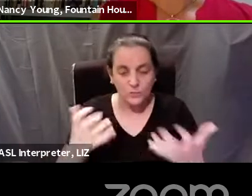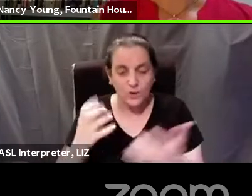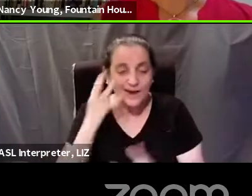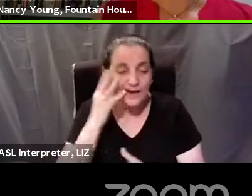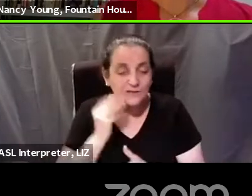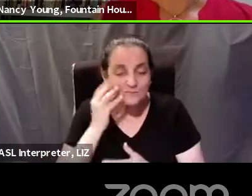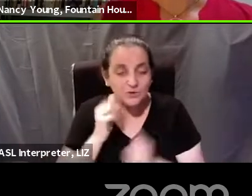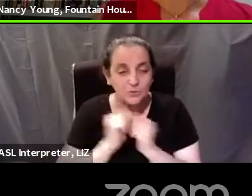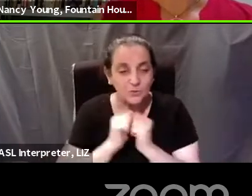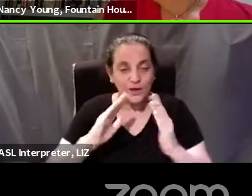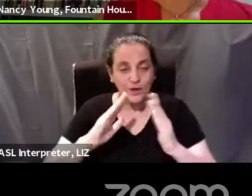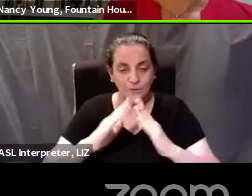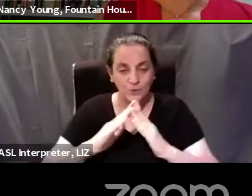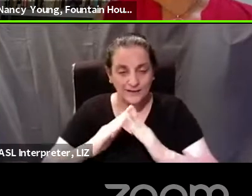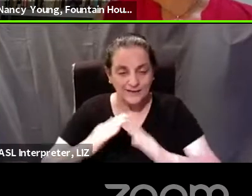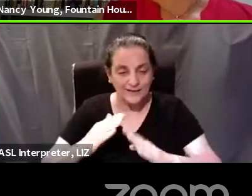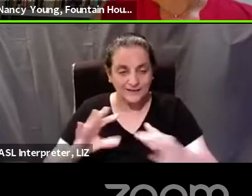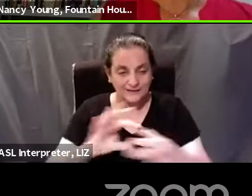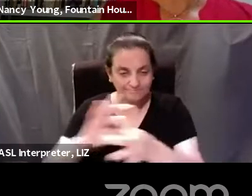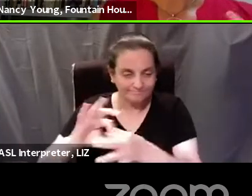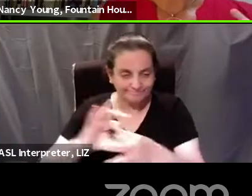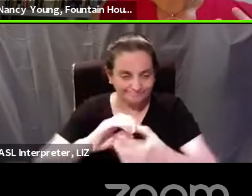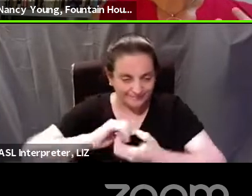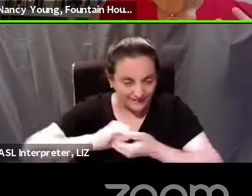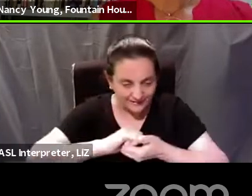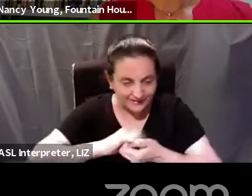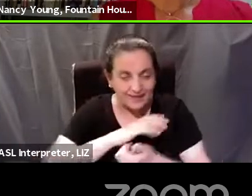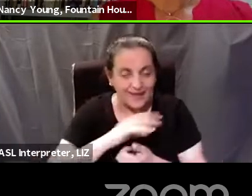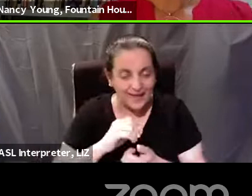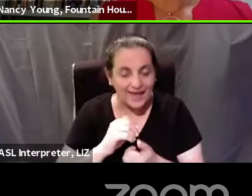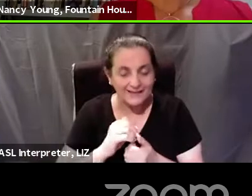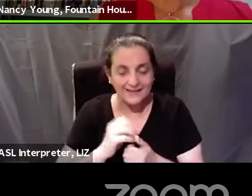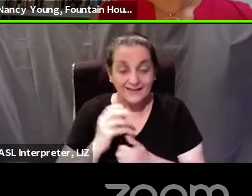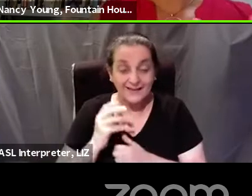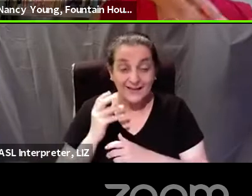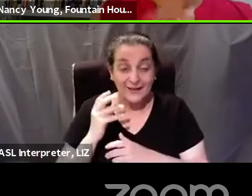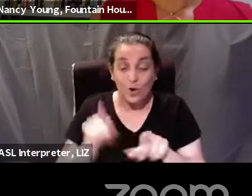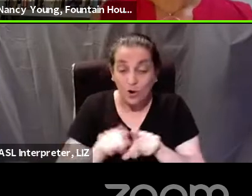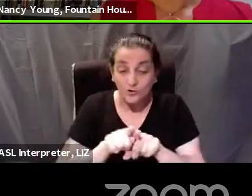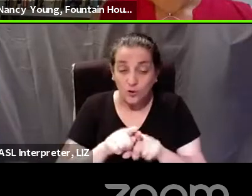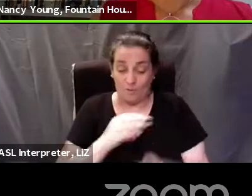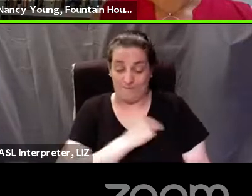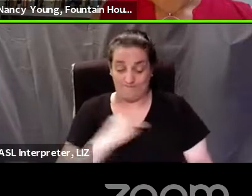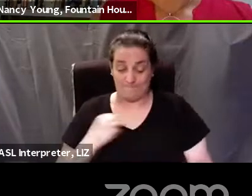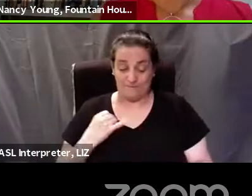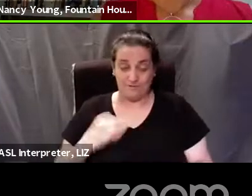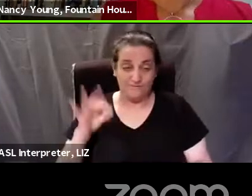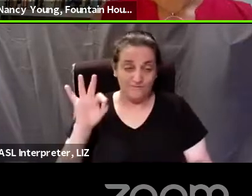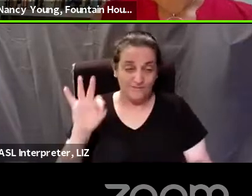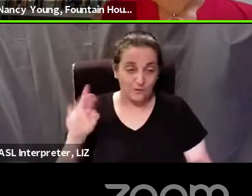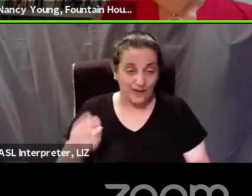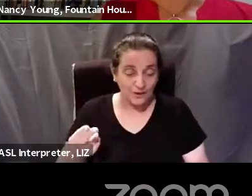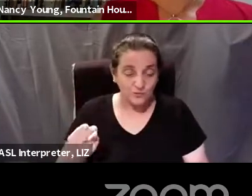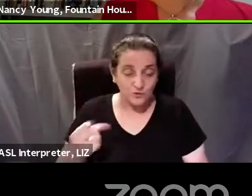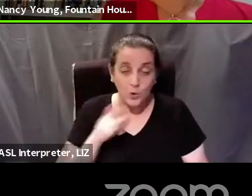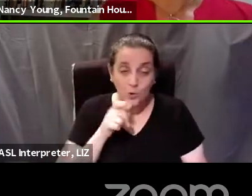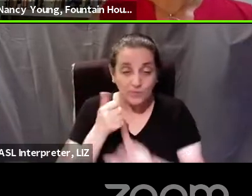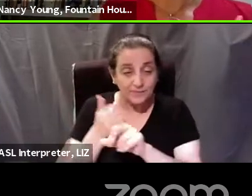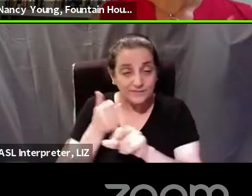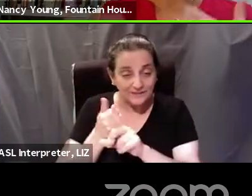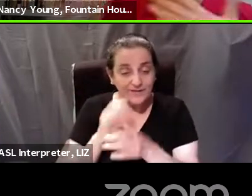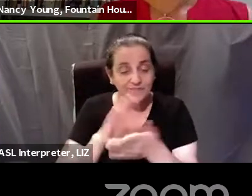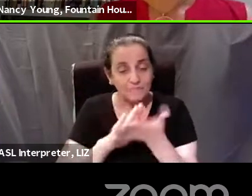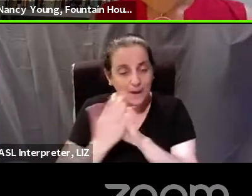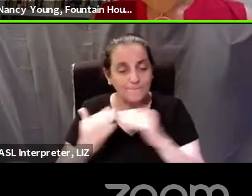we're also going to take our experience with members of Fountain House, who many of whom have become